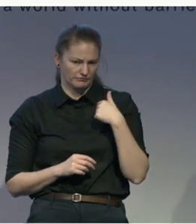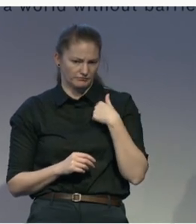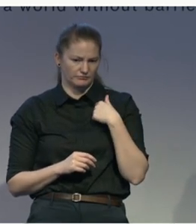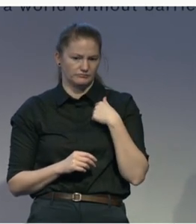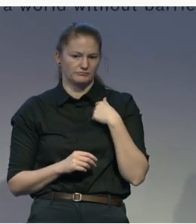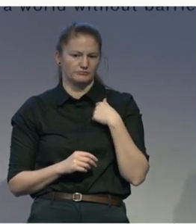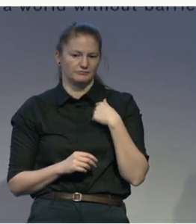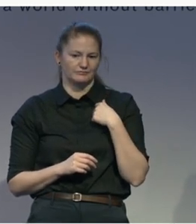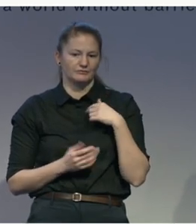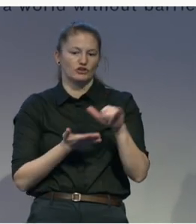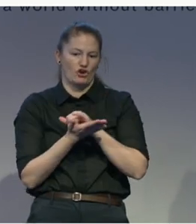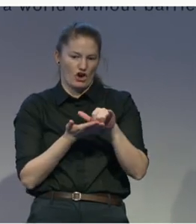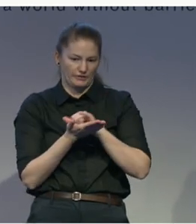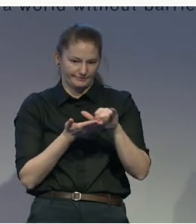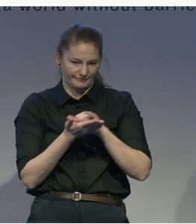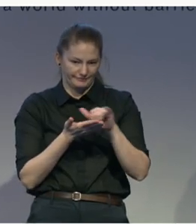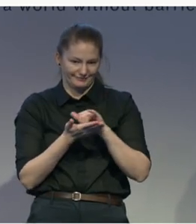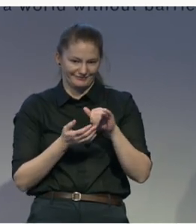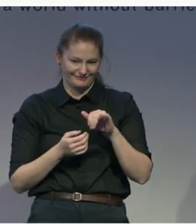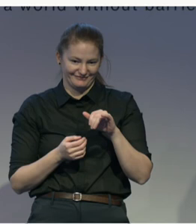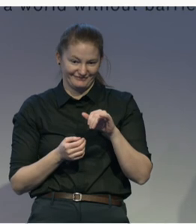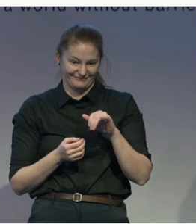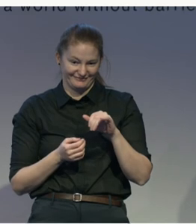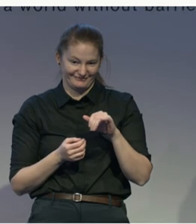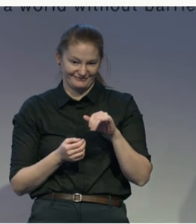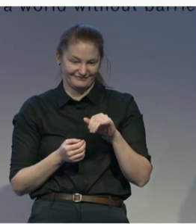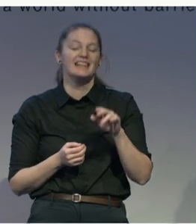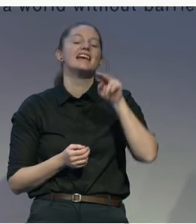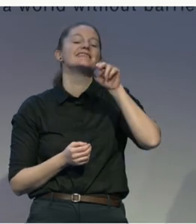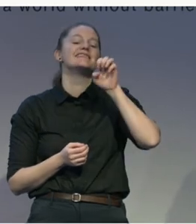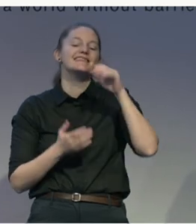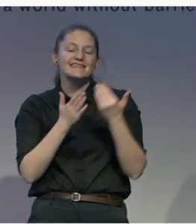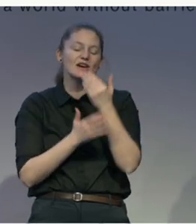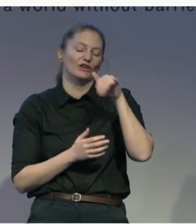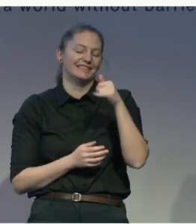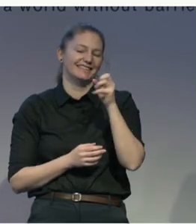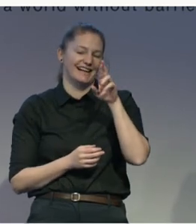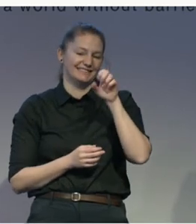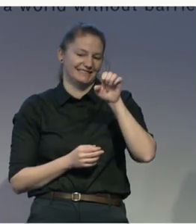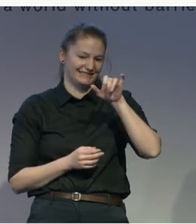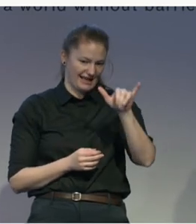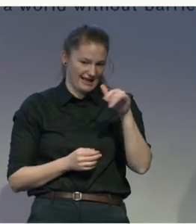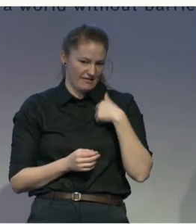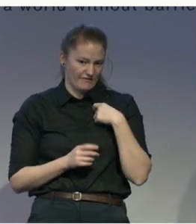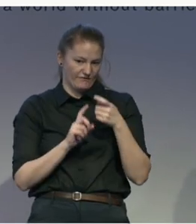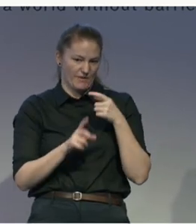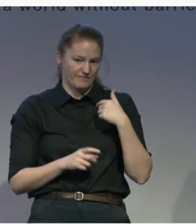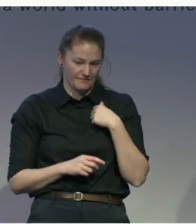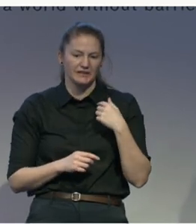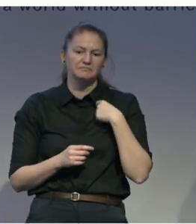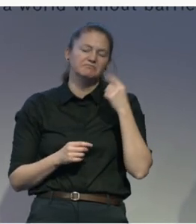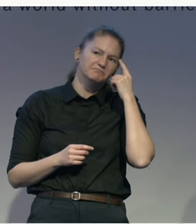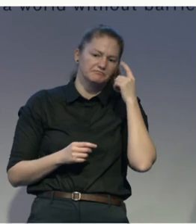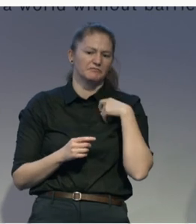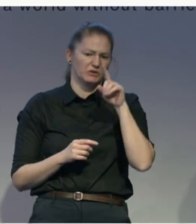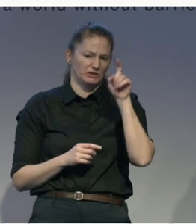international program there. I have kind of an ideological question for you, because I'm very impressed